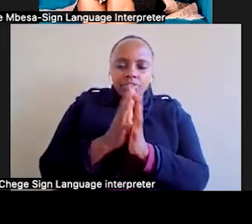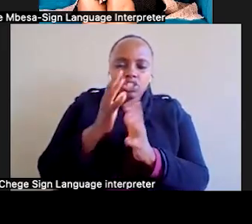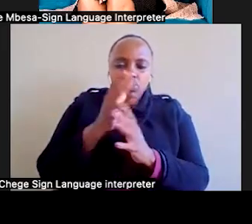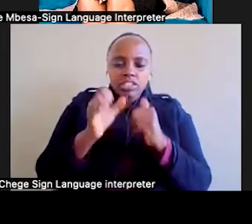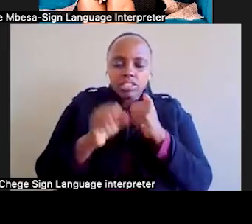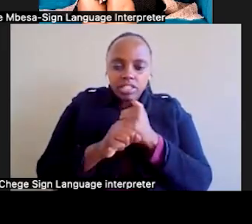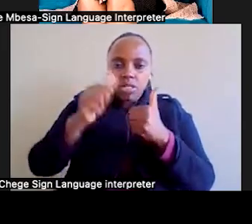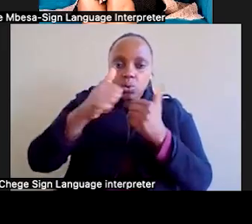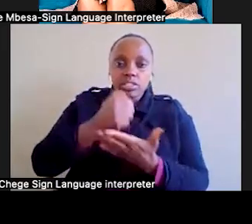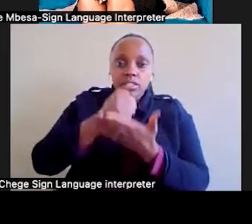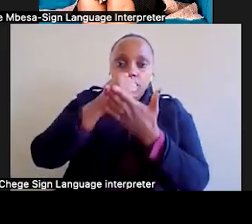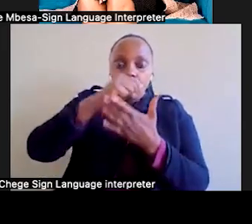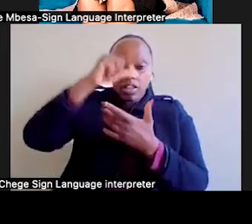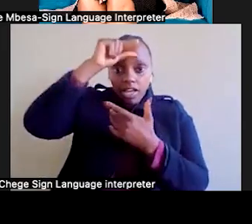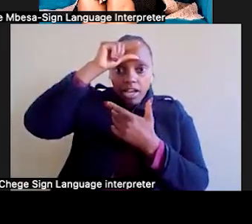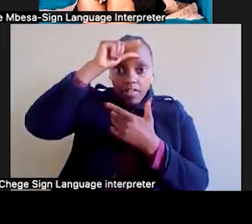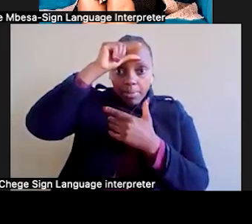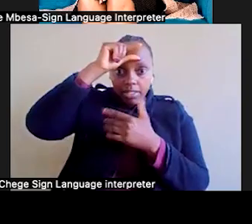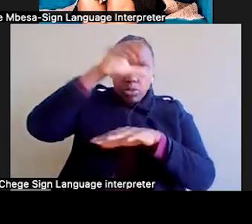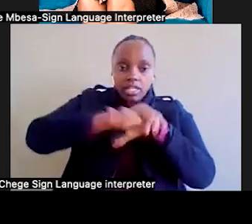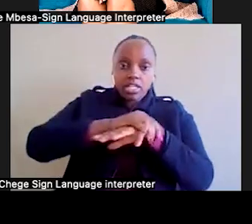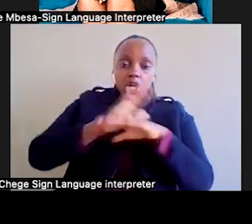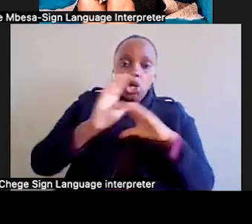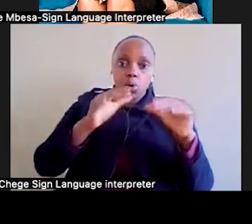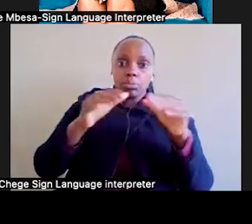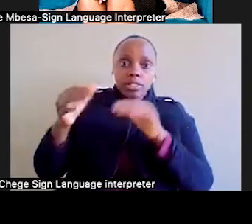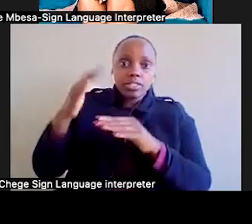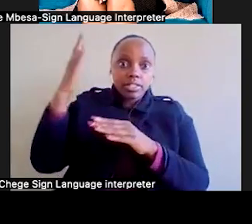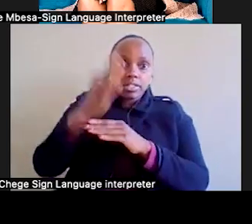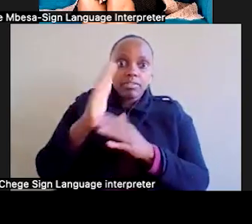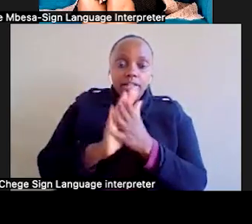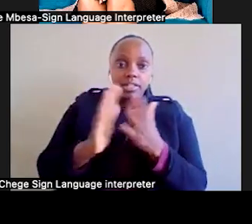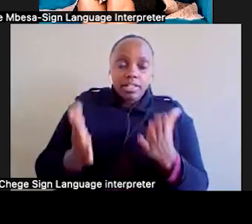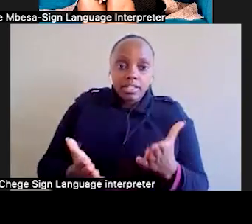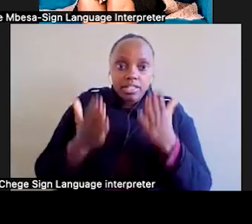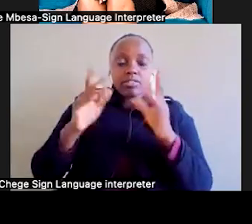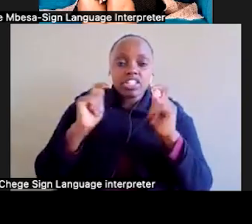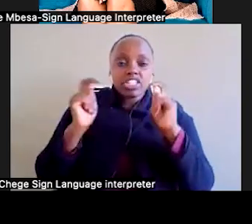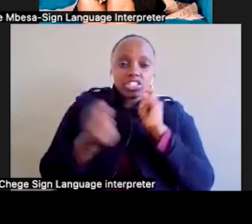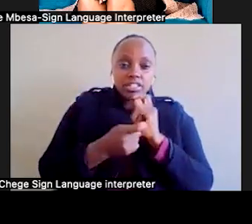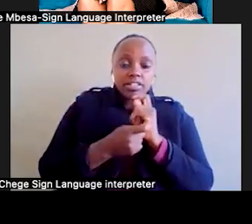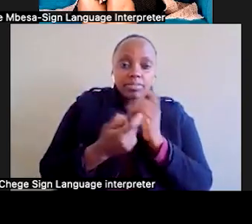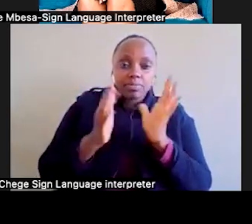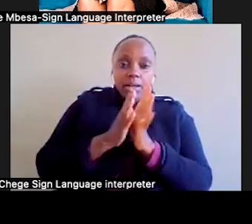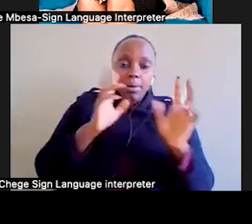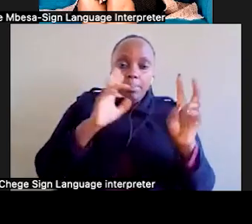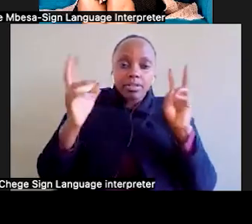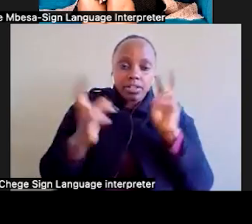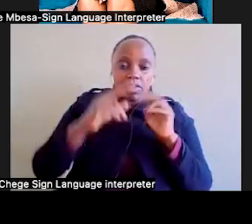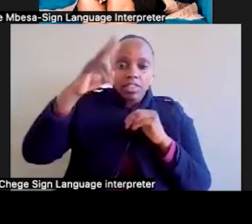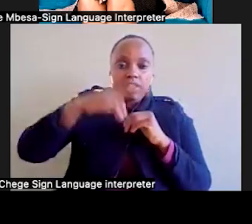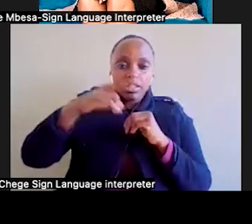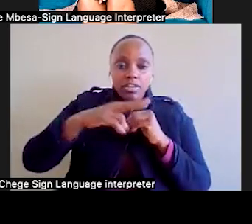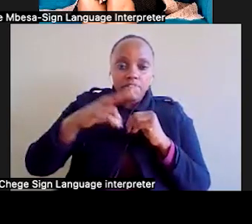which enabled the government to reach communities directly, enhancing awareness and changing public perceptions and attitudes toward